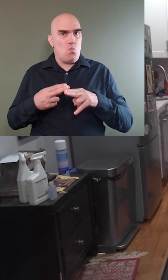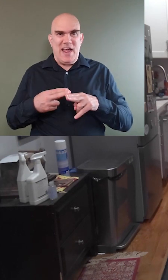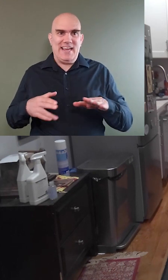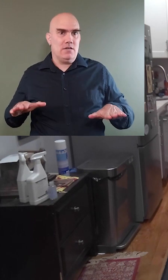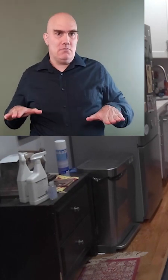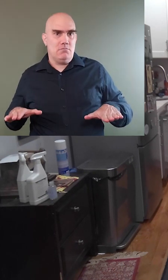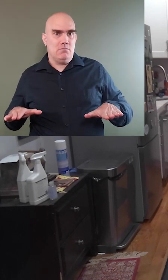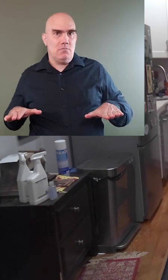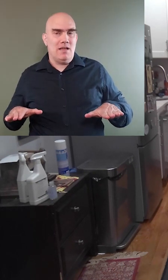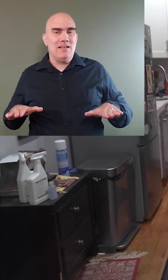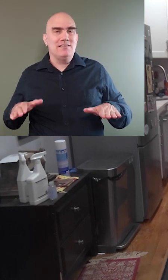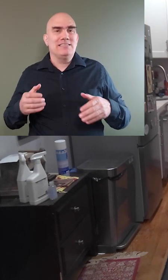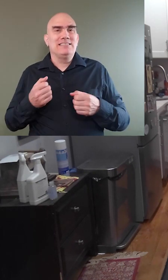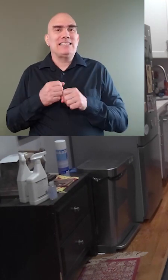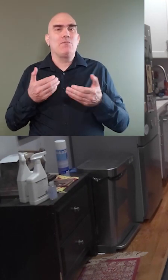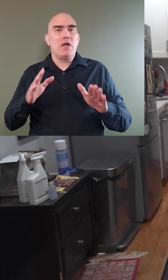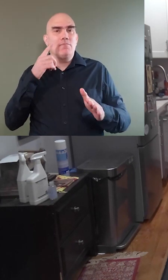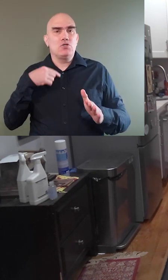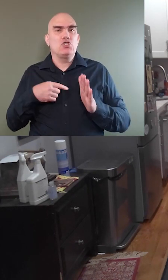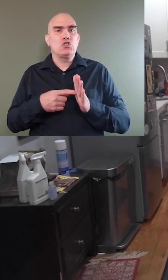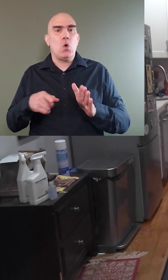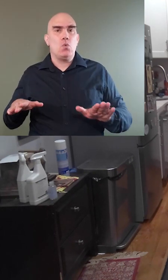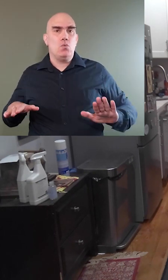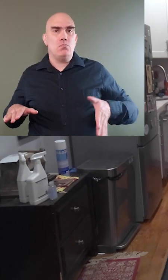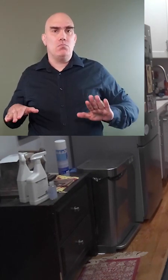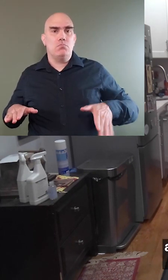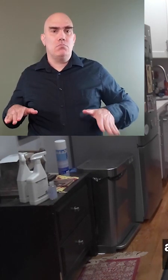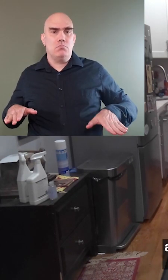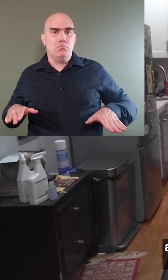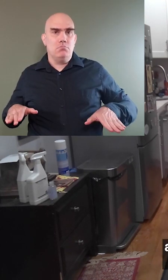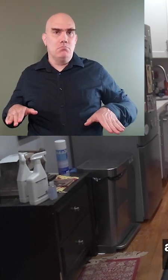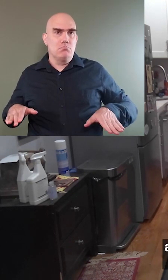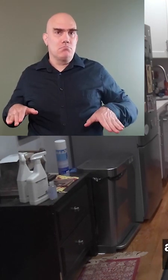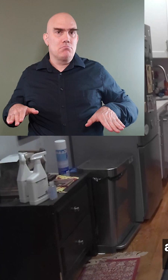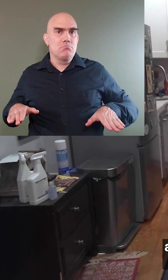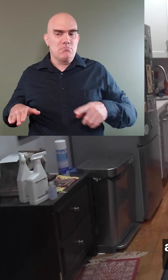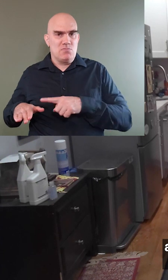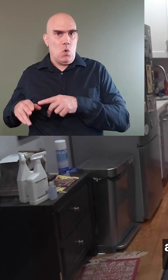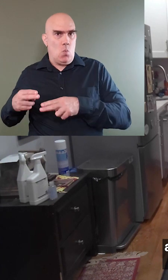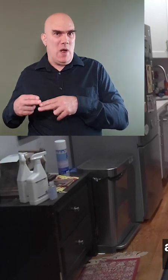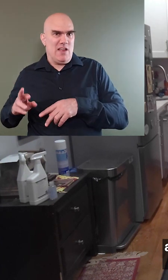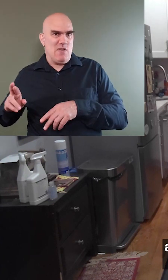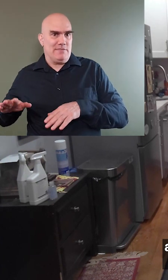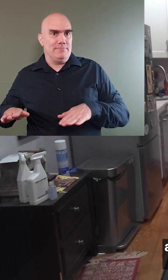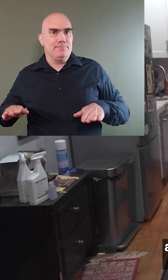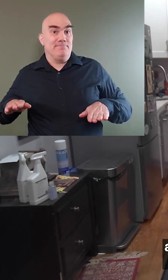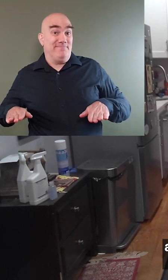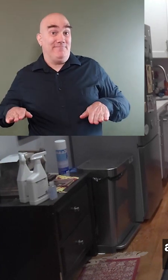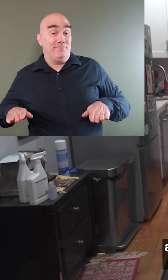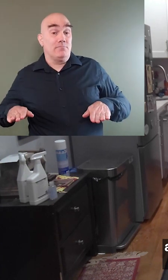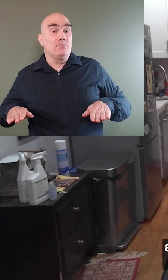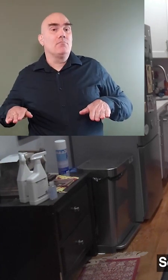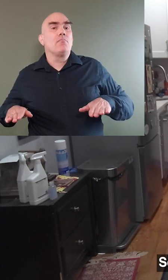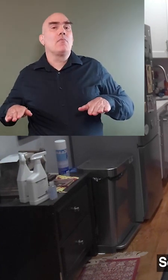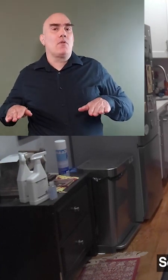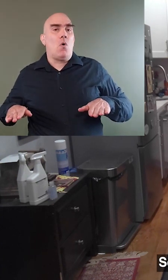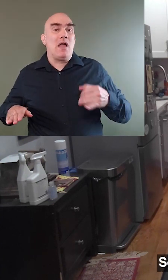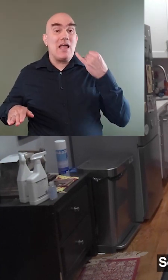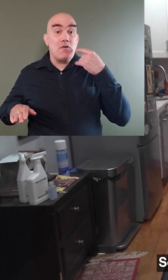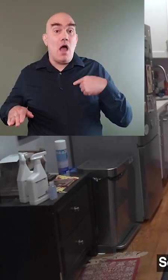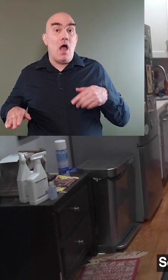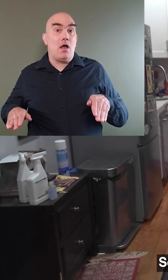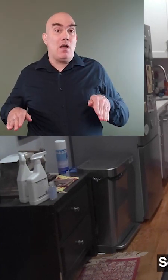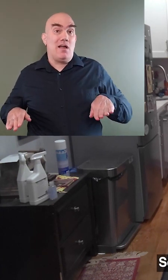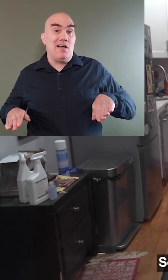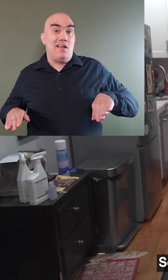it, that's a safe way for me to show you adduction and abduction of the ankle. So if I